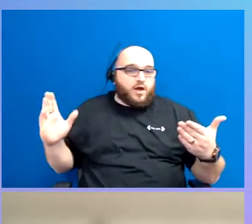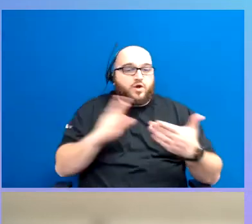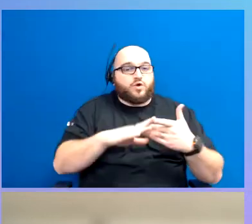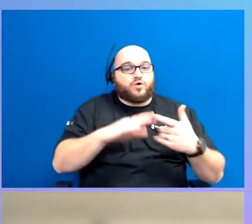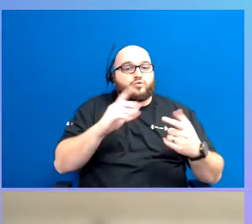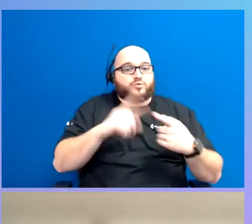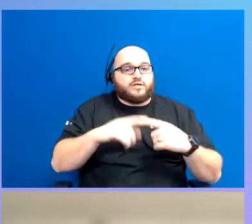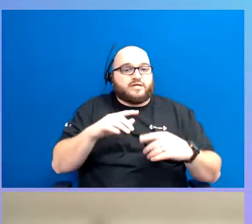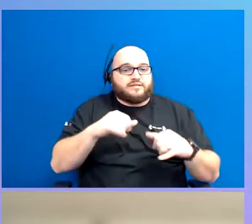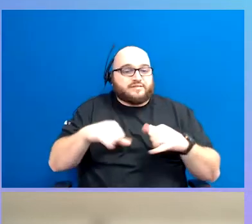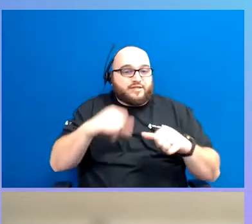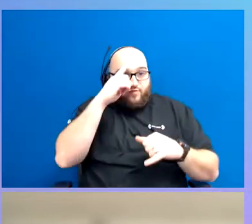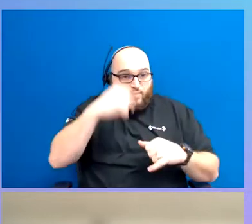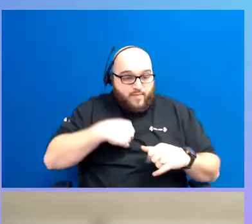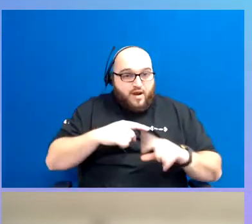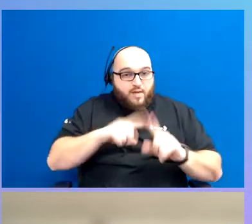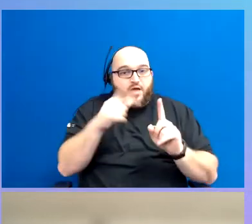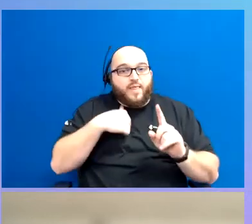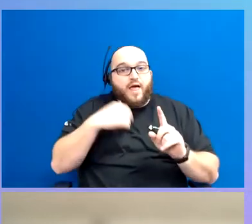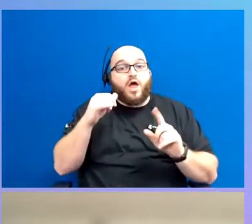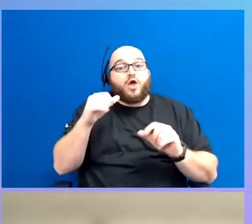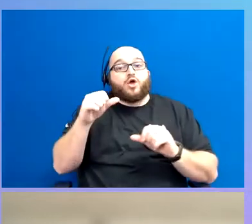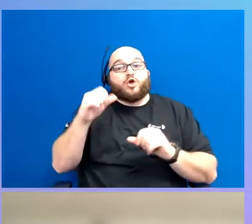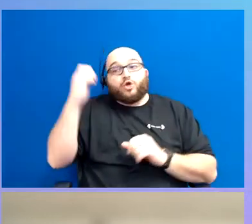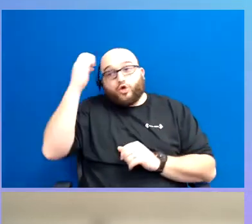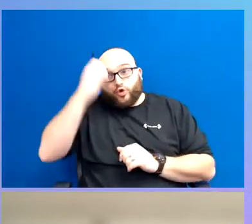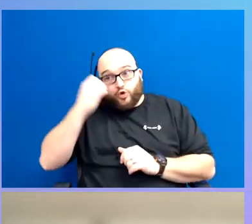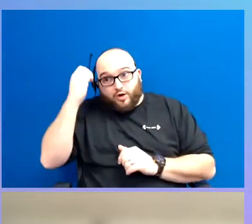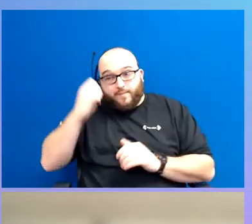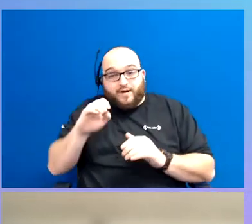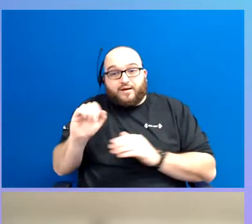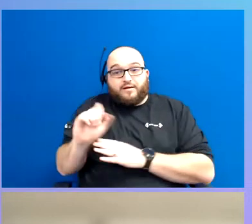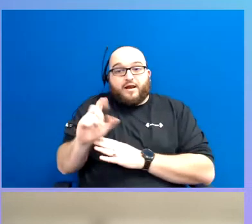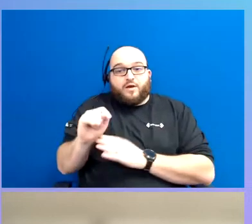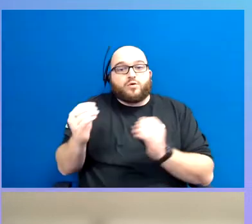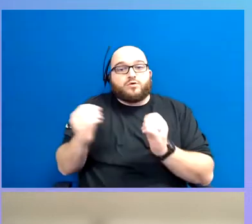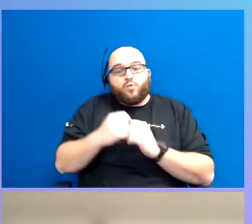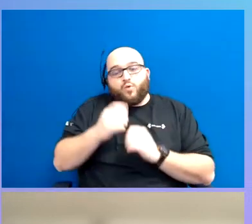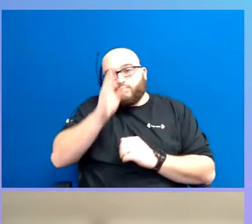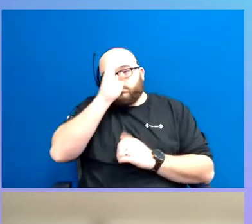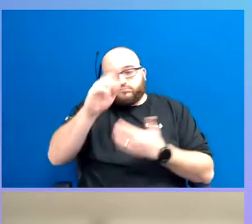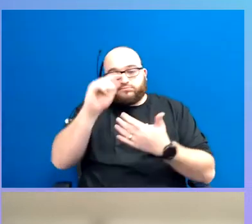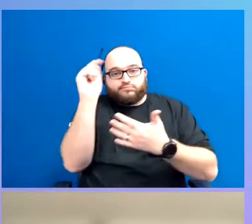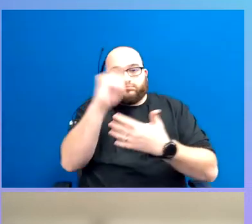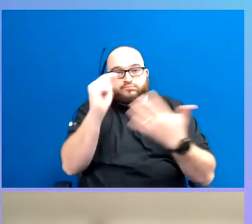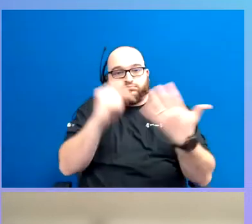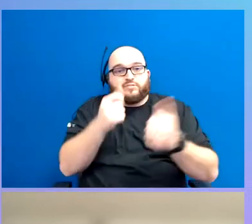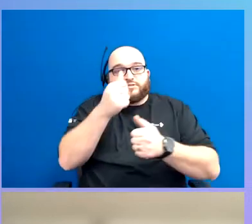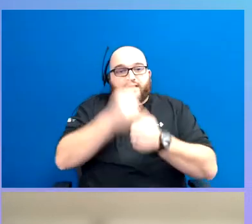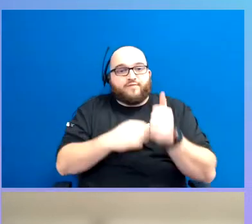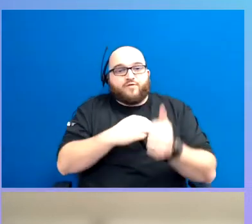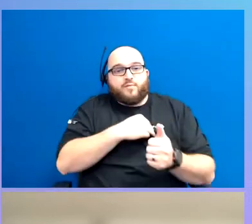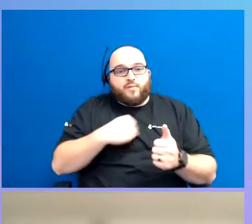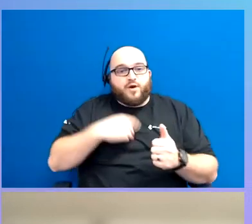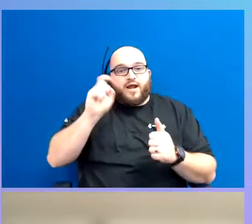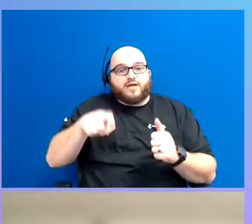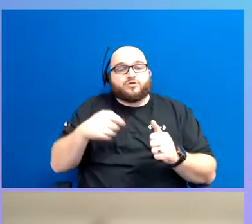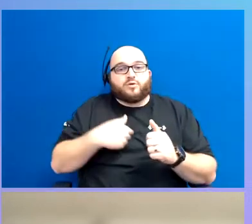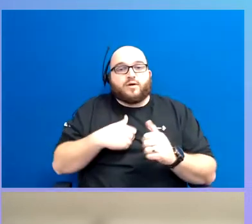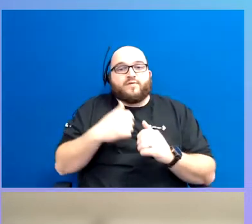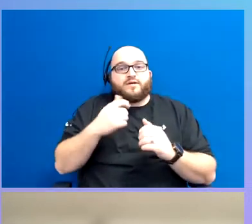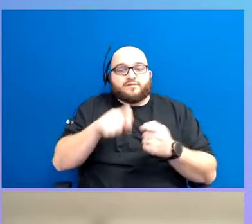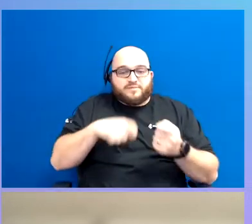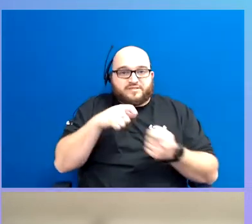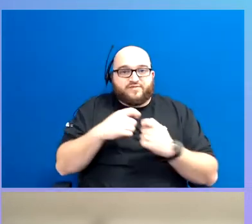me. Whereas the European Accessibility Act was much more explicit, and they said every member state needs to meet a accessibility